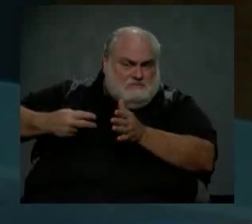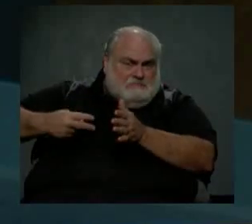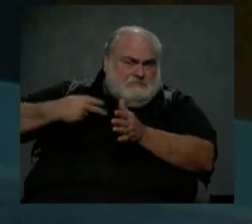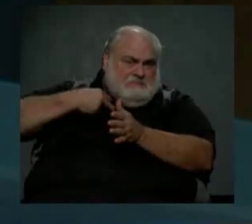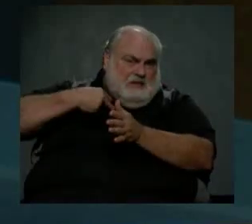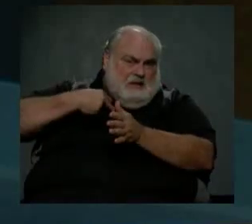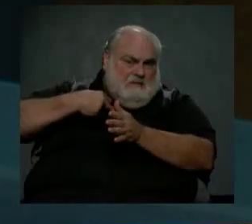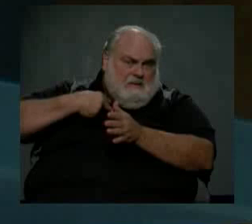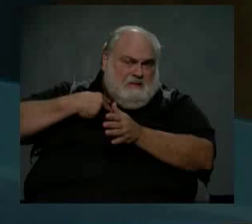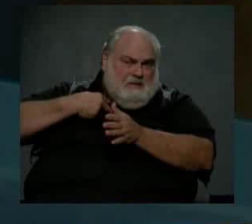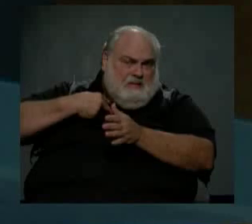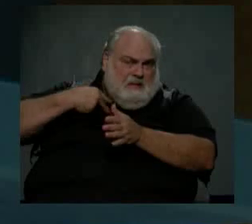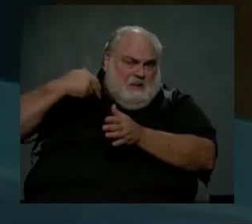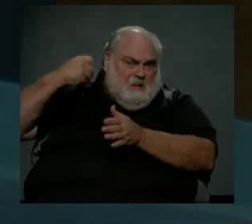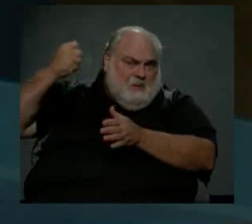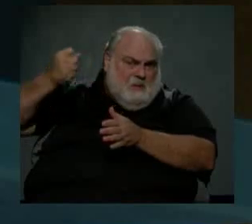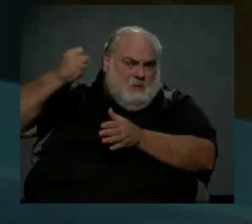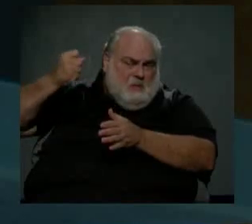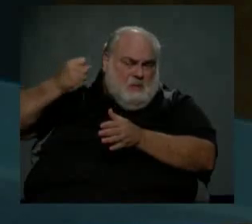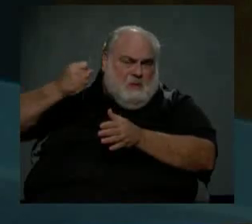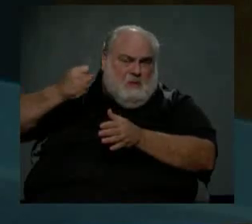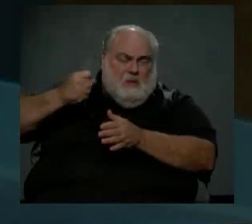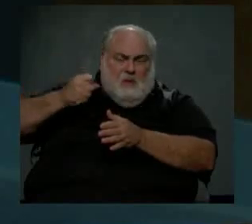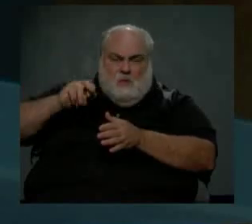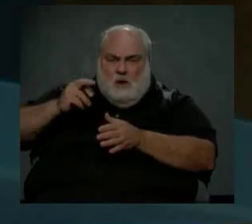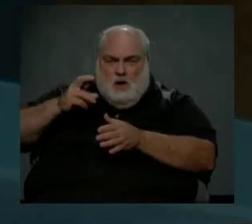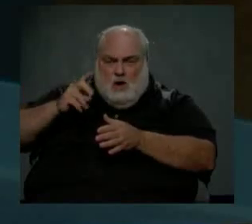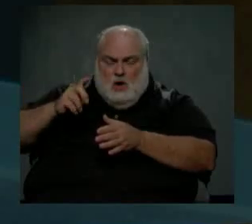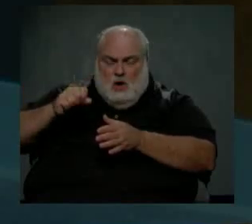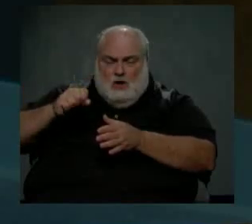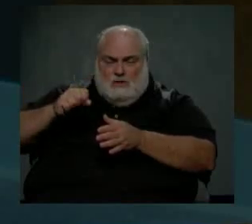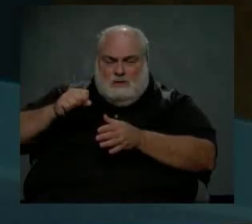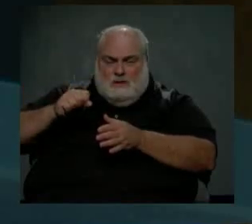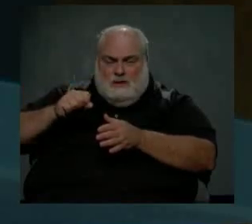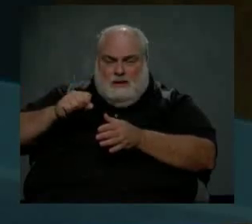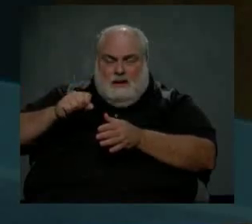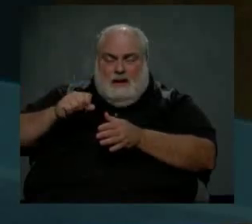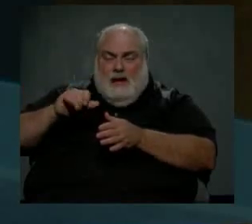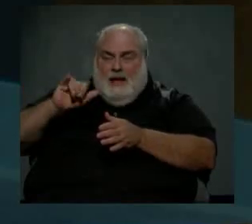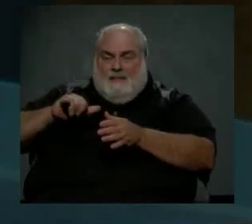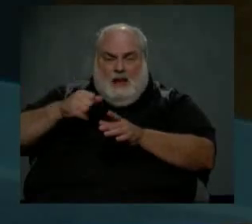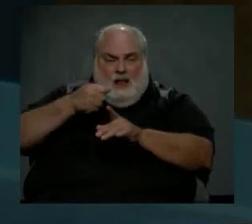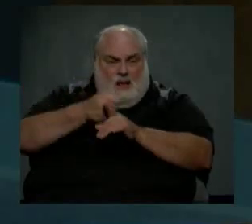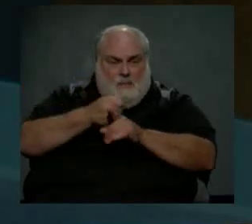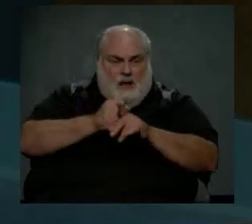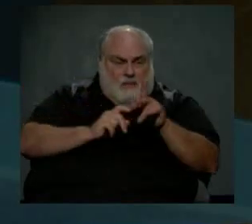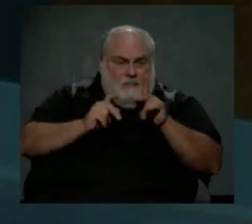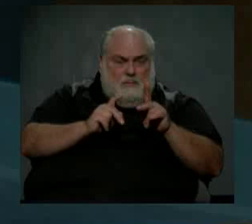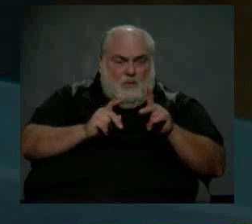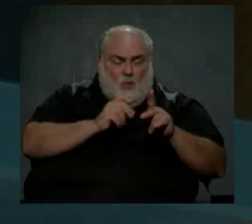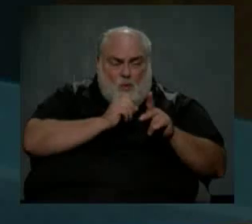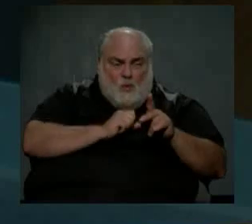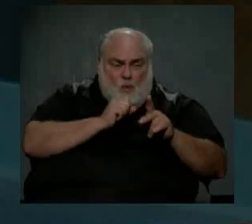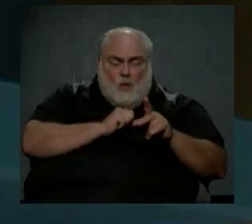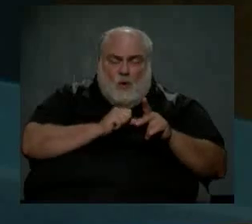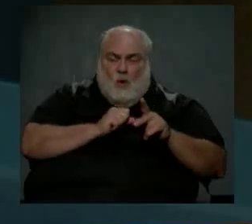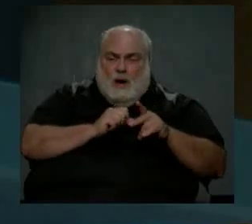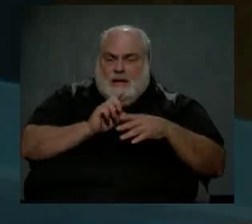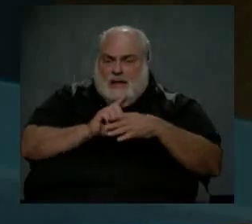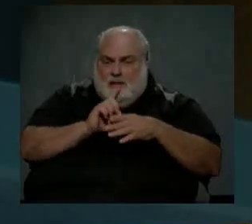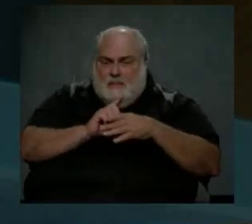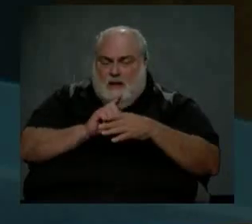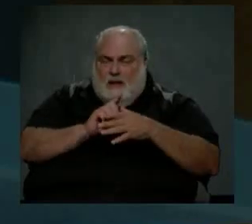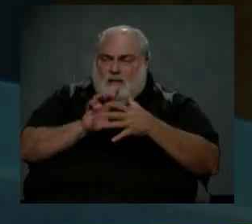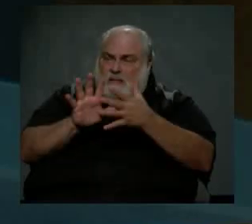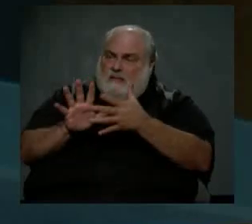and everything, because people, particularly elderly people and people that have disabilities, remain in court month